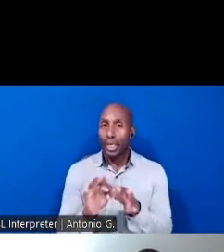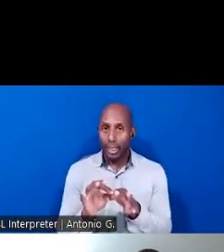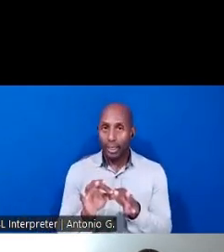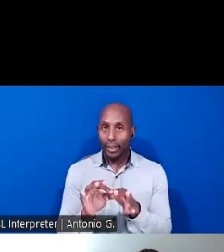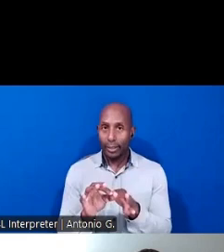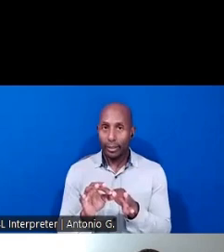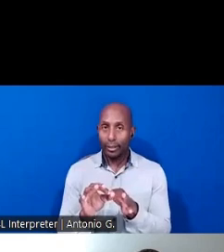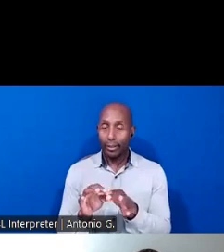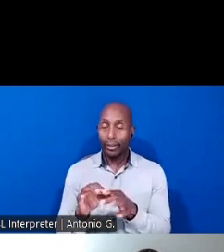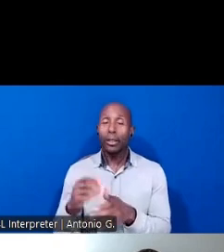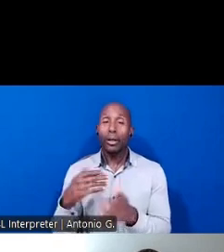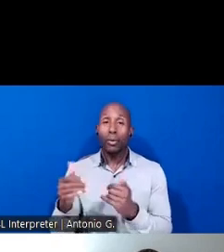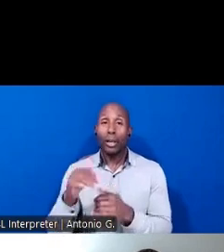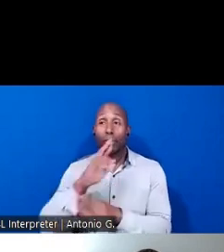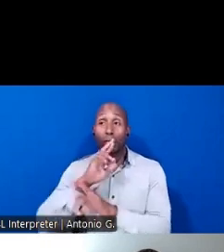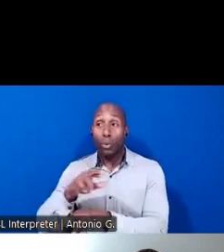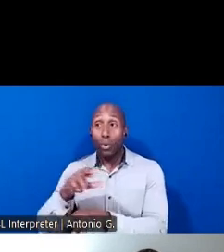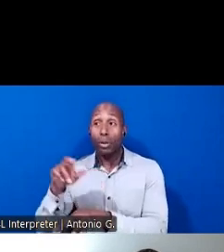section.